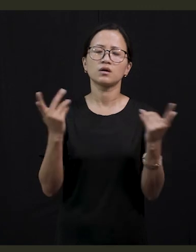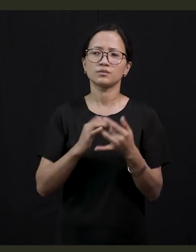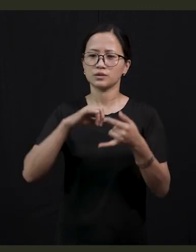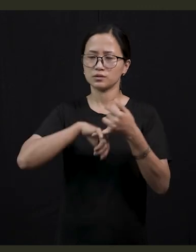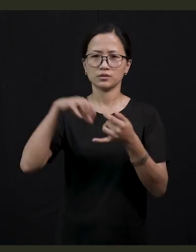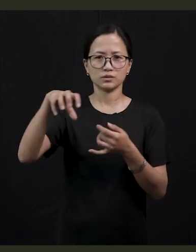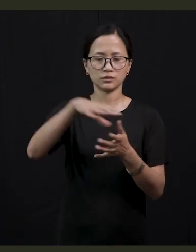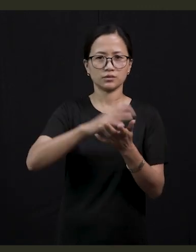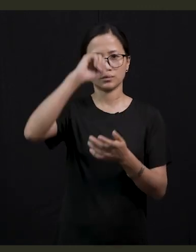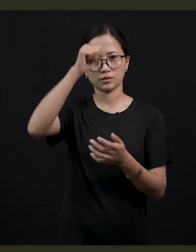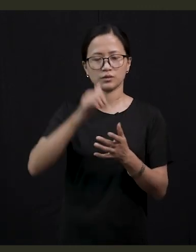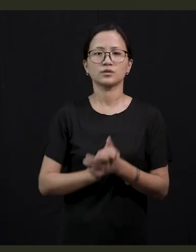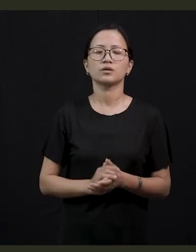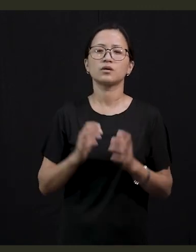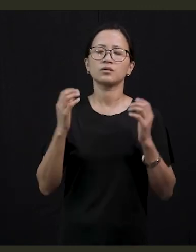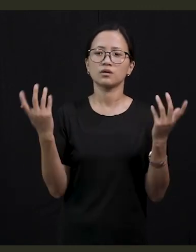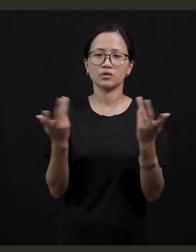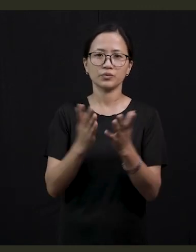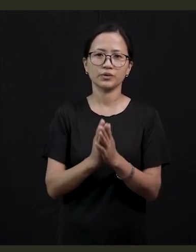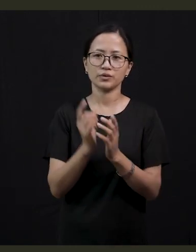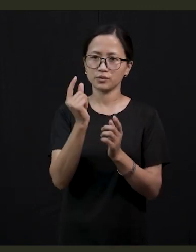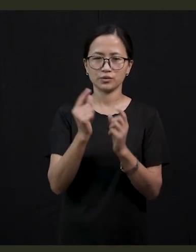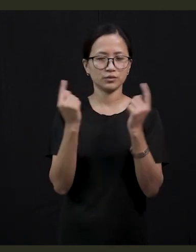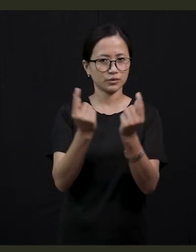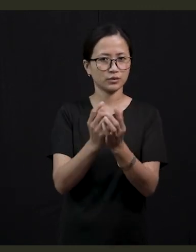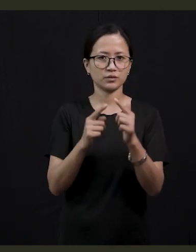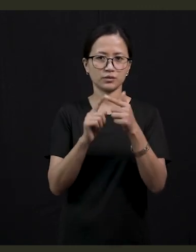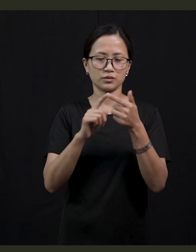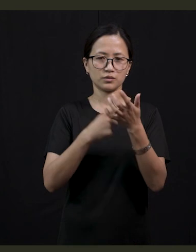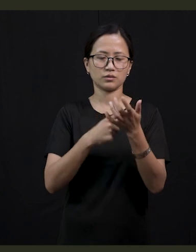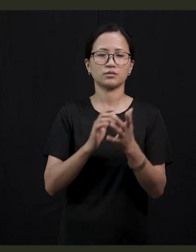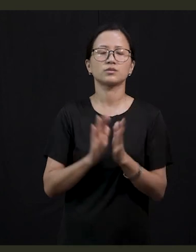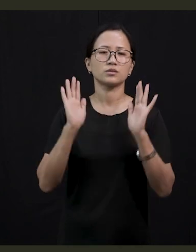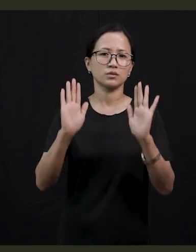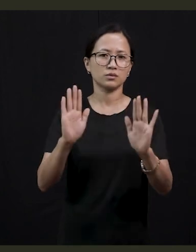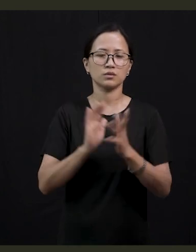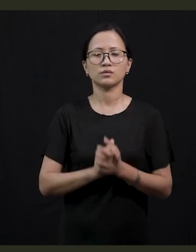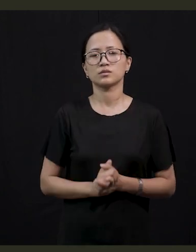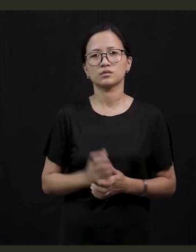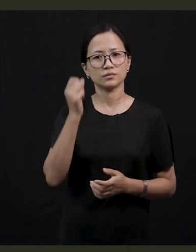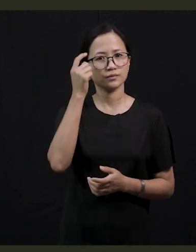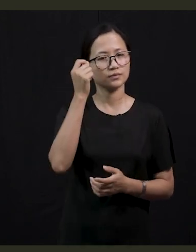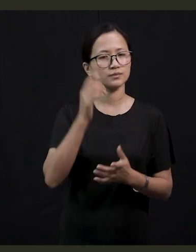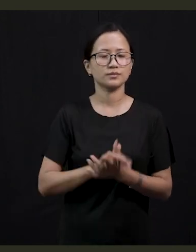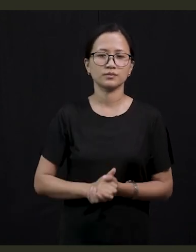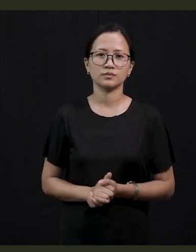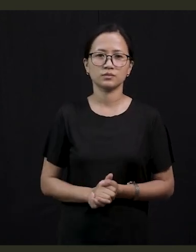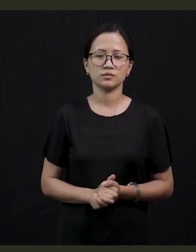many states India has and how many union territories India has. So I do hope that you